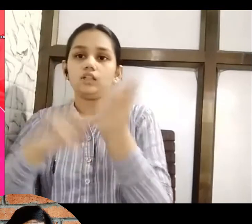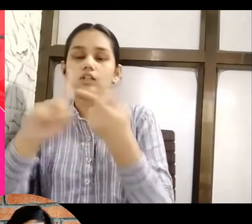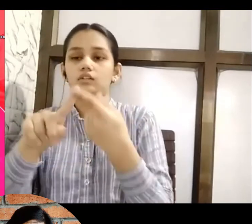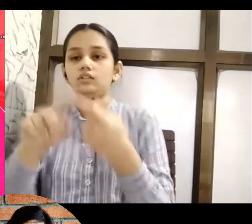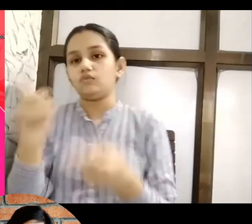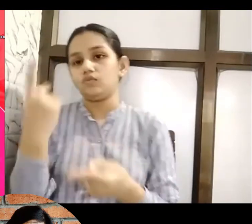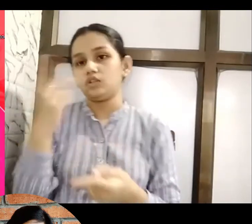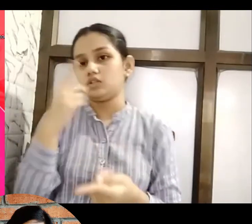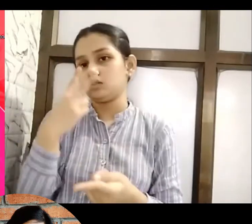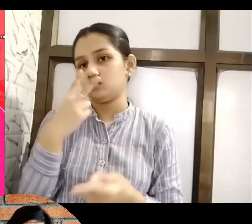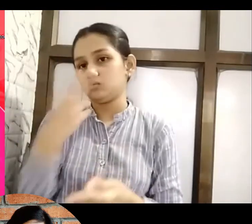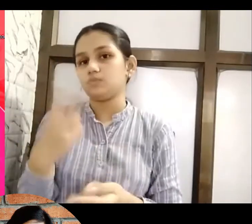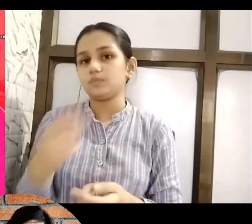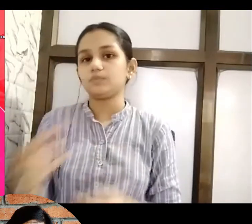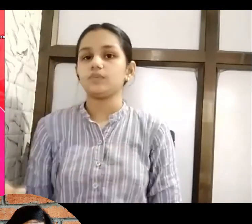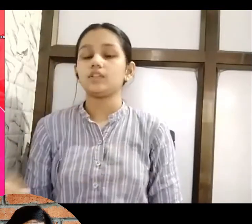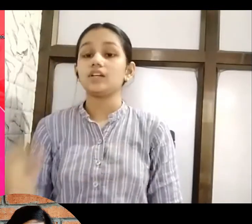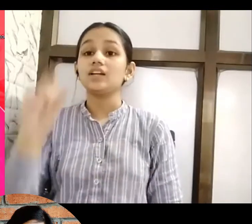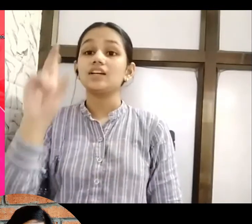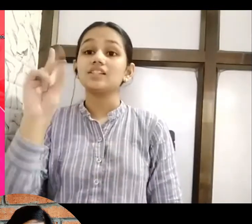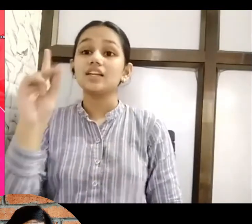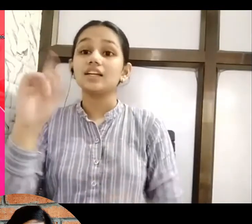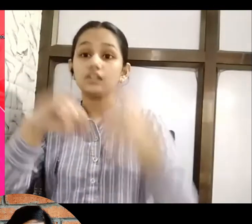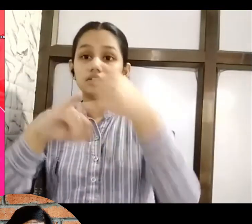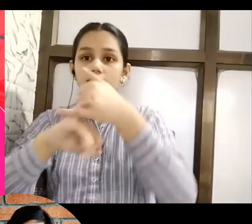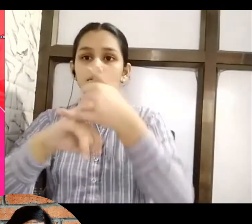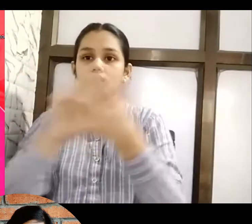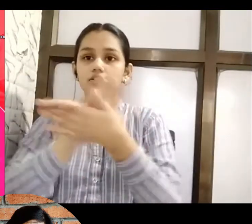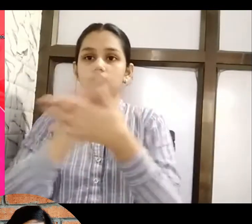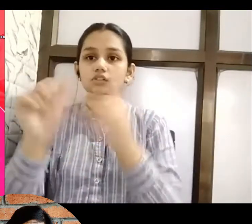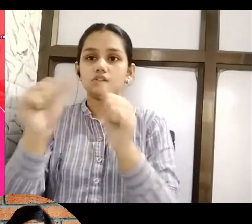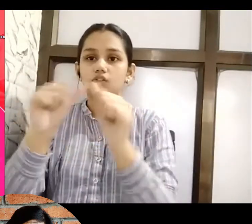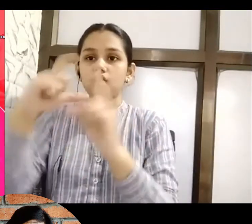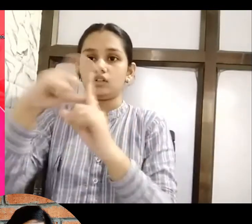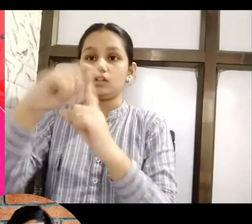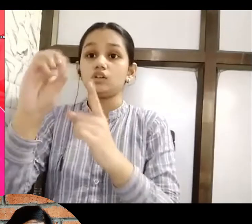Let me click on the shadow. If I say shadow,